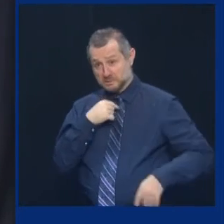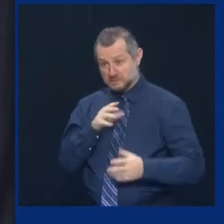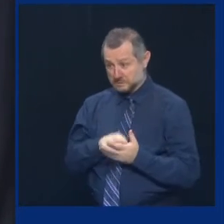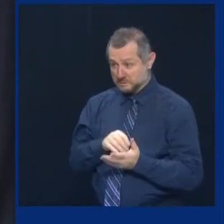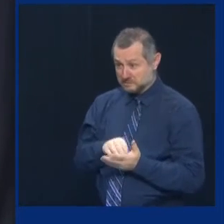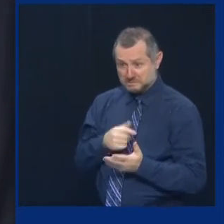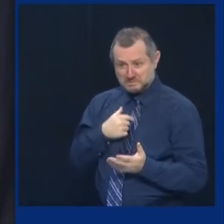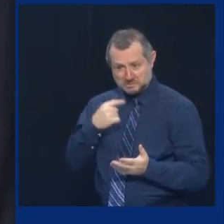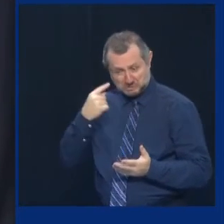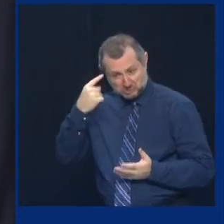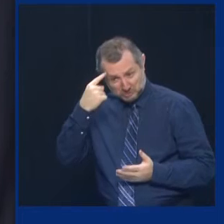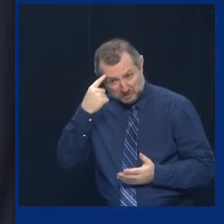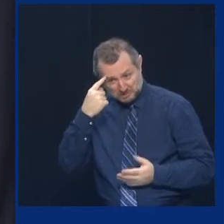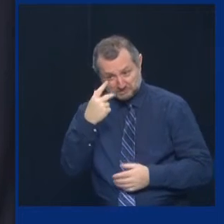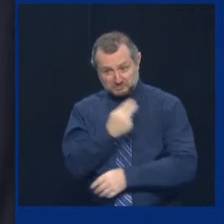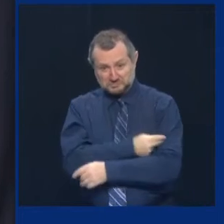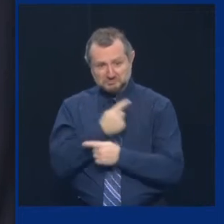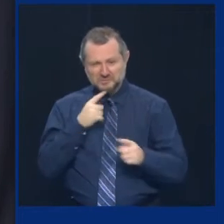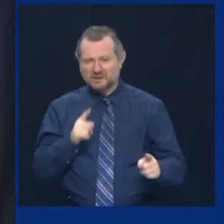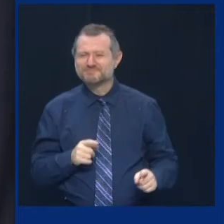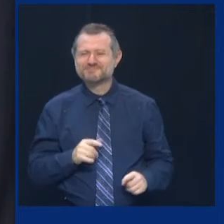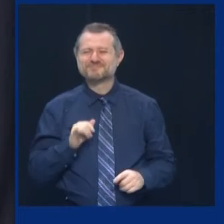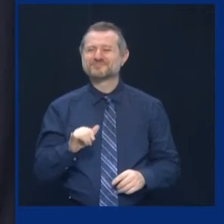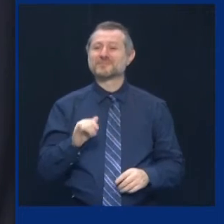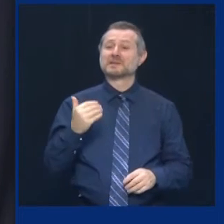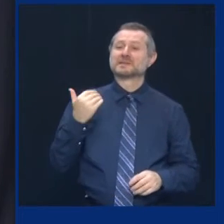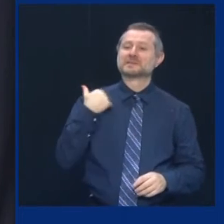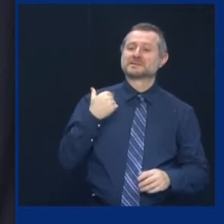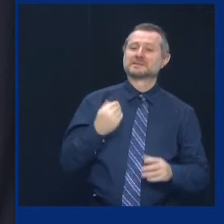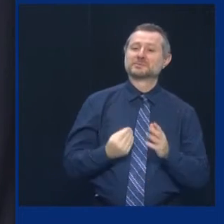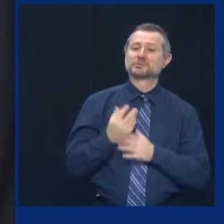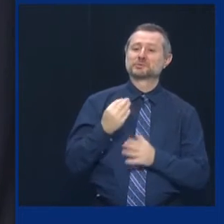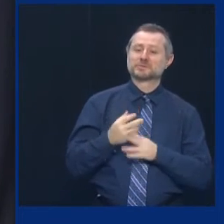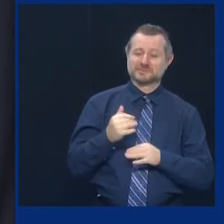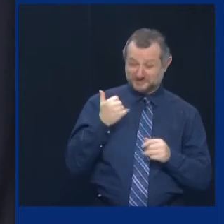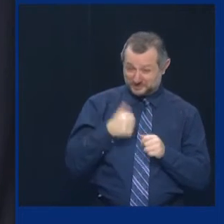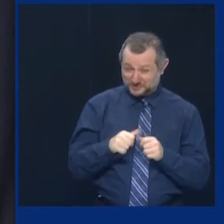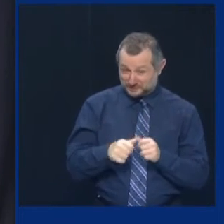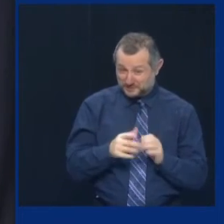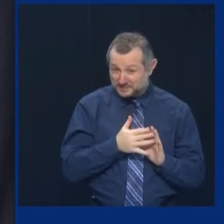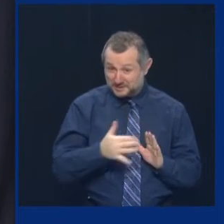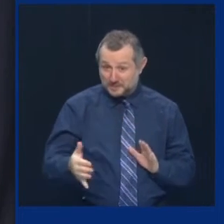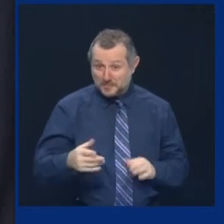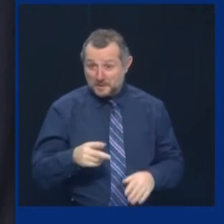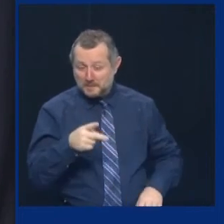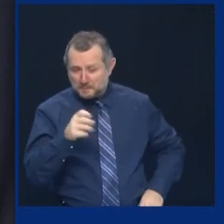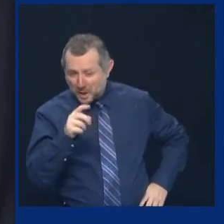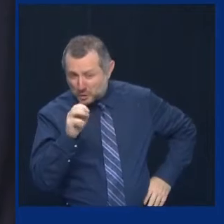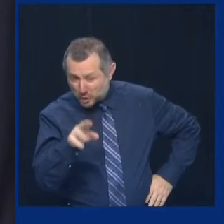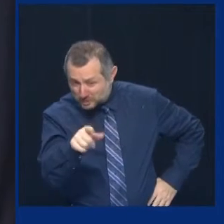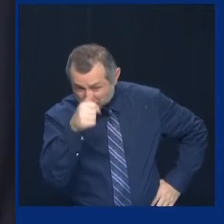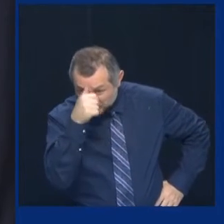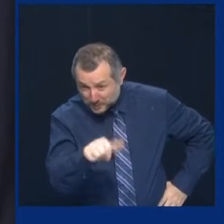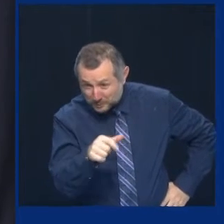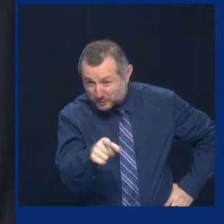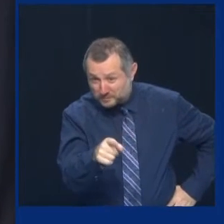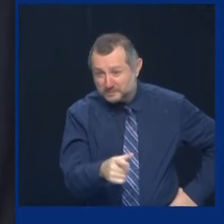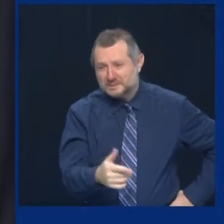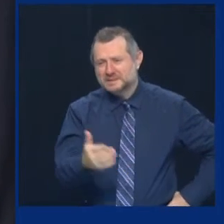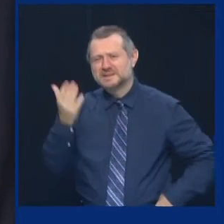effective. This is back in the spring. Remember in the spring, Peter, they all changed their